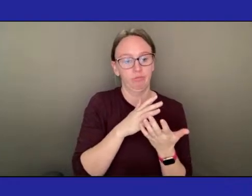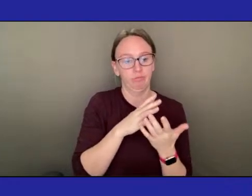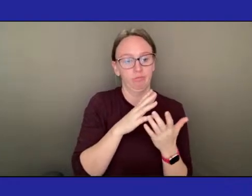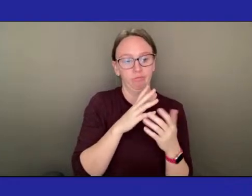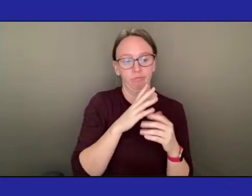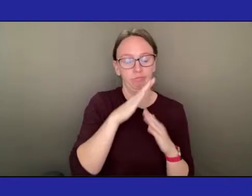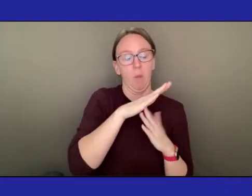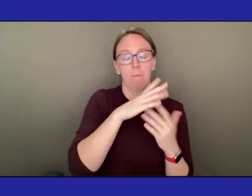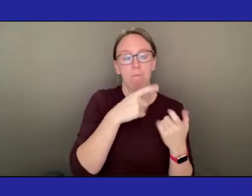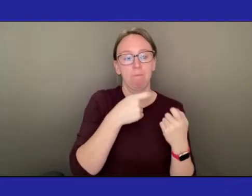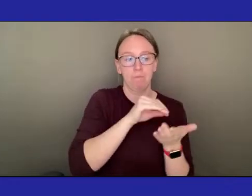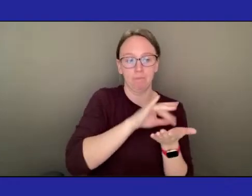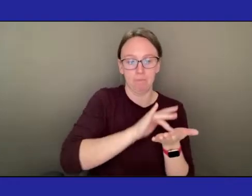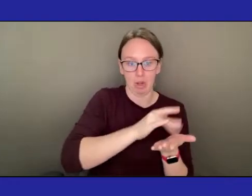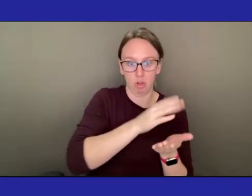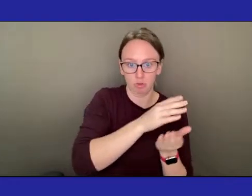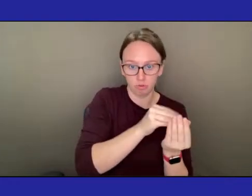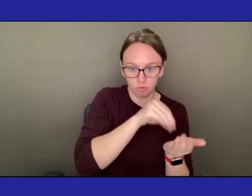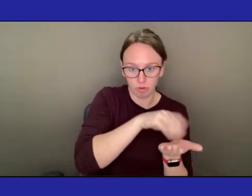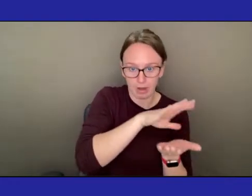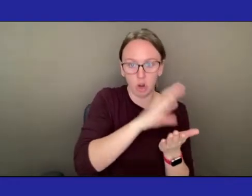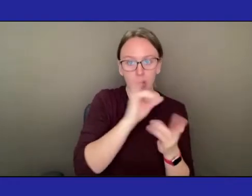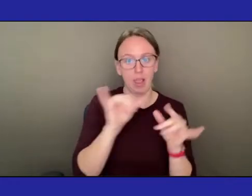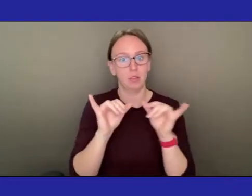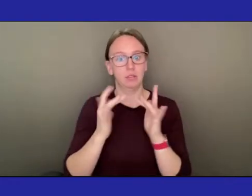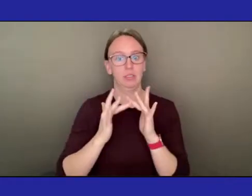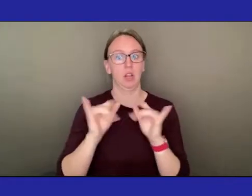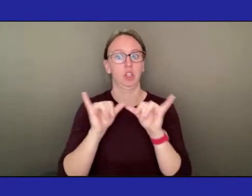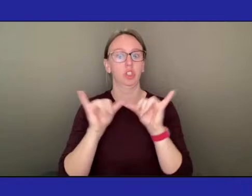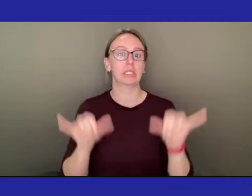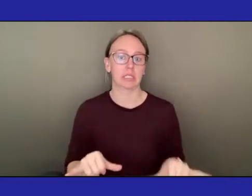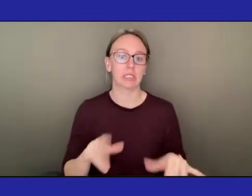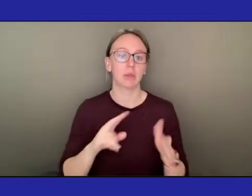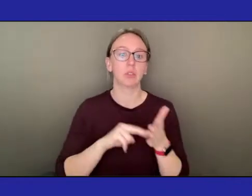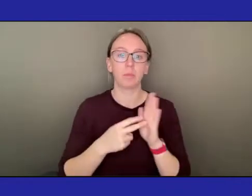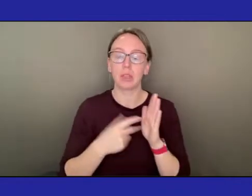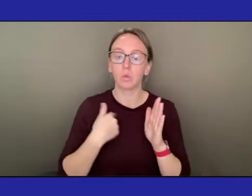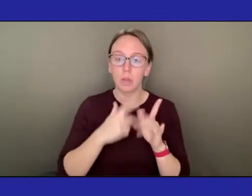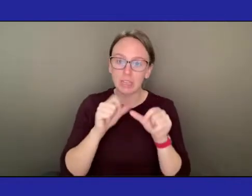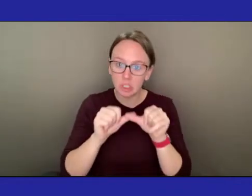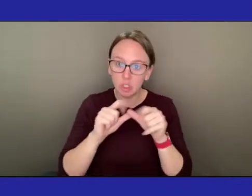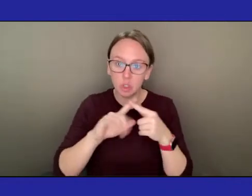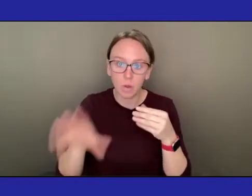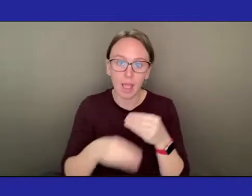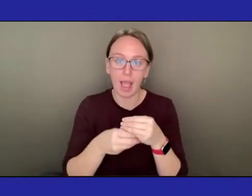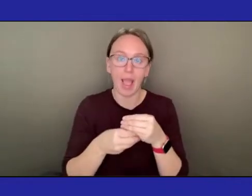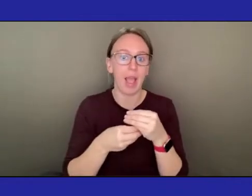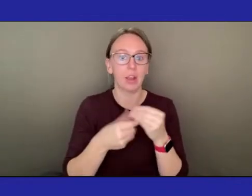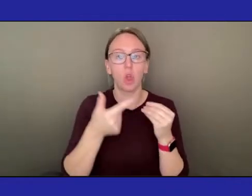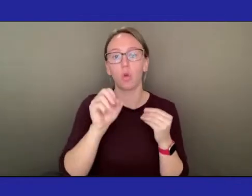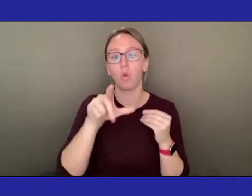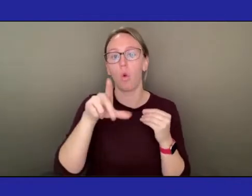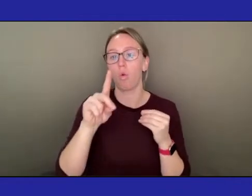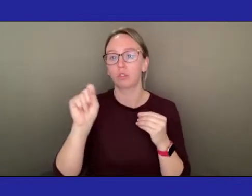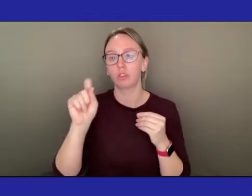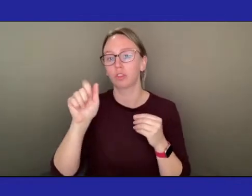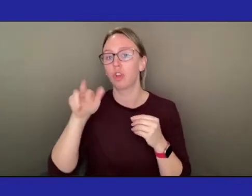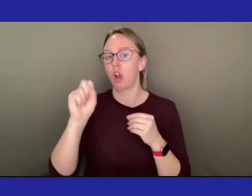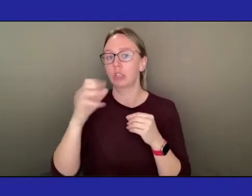are continuing to add gold stars. We are taking feedback from our end user surveys to try to make our system better. But